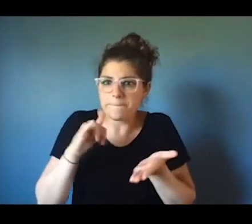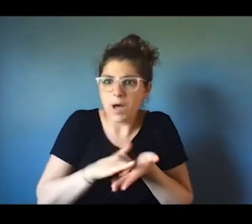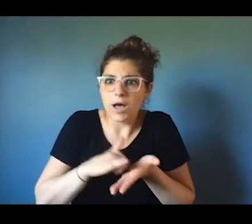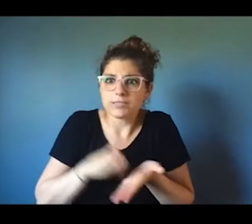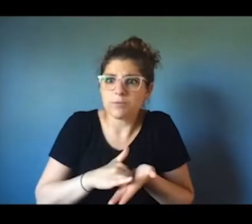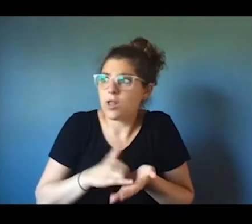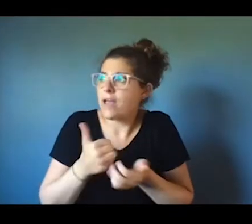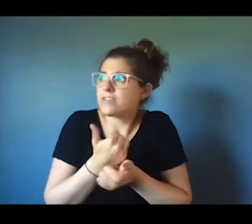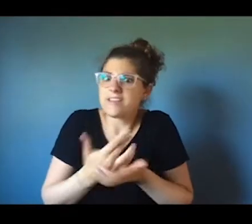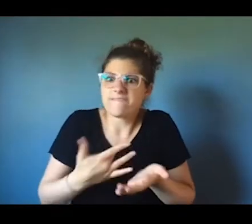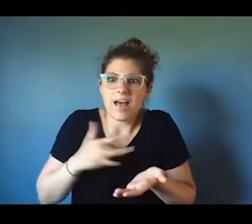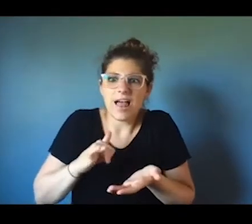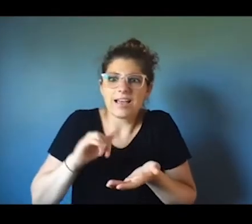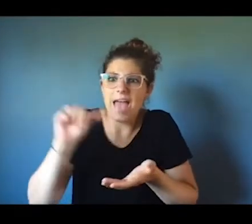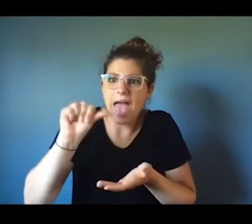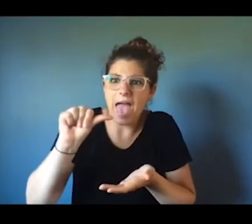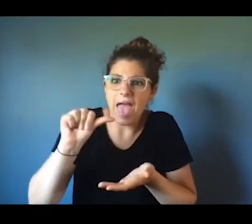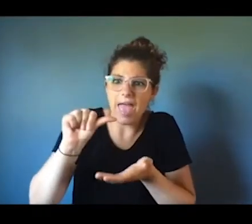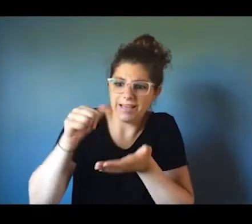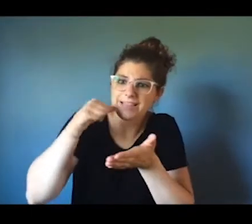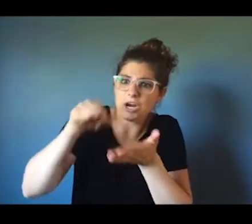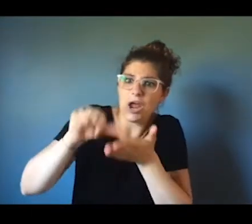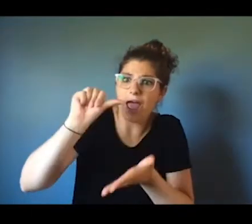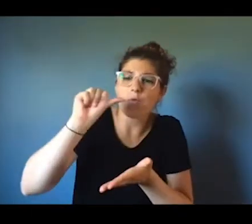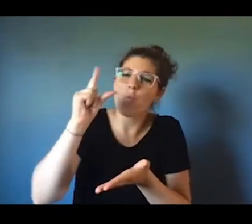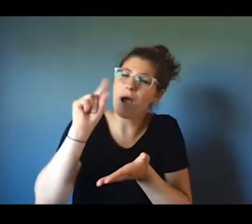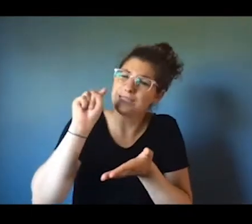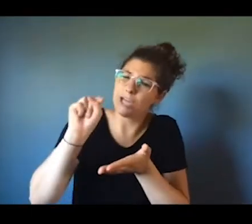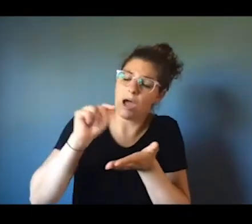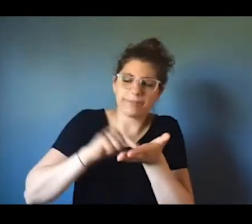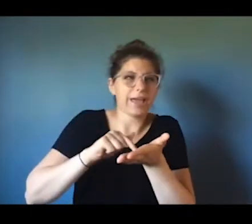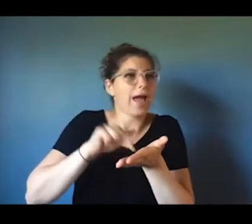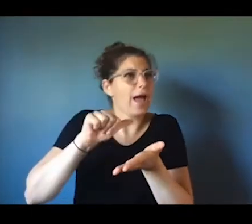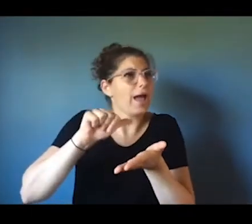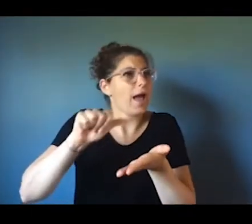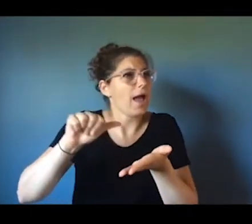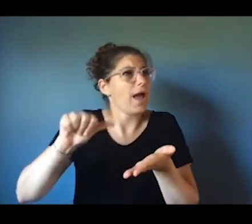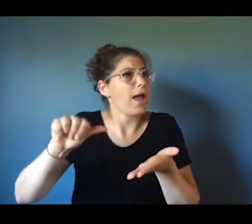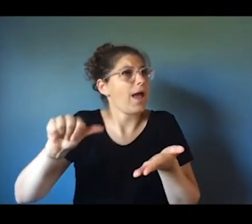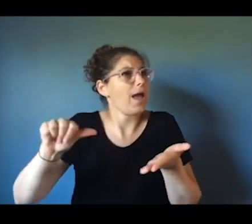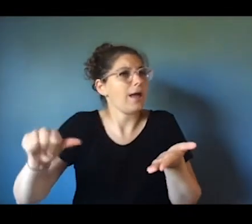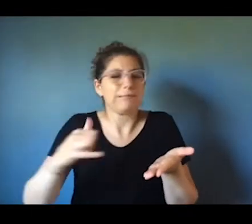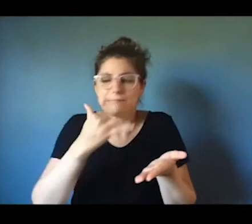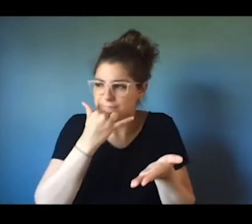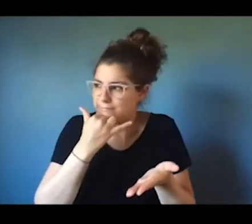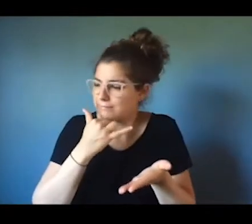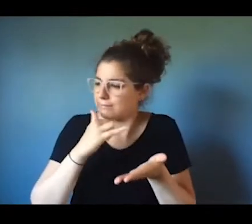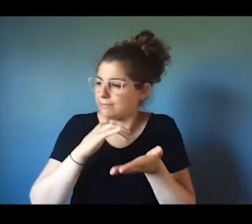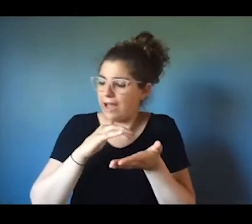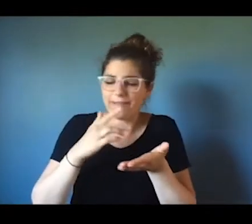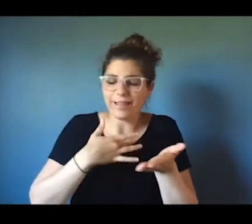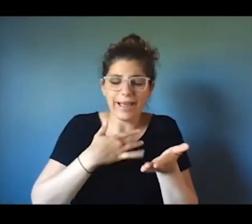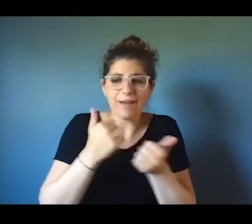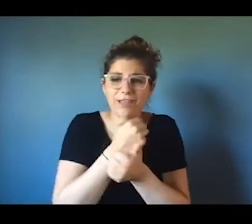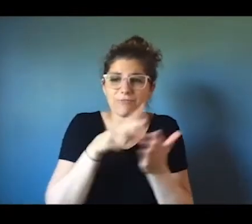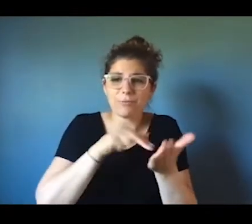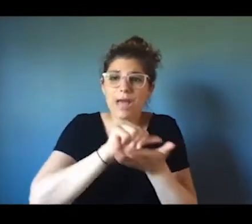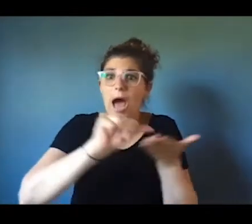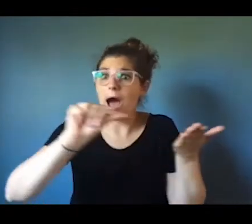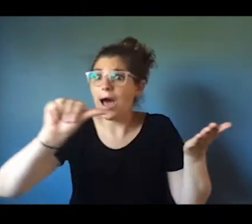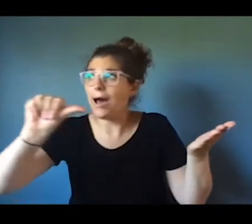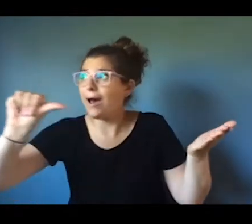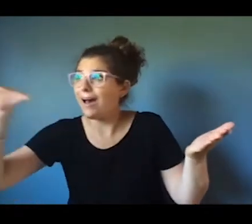thought it was impossible. Everything felt like the letter A, which is just one little dot, one little bump. But everything I read felt like it was